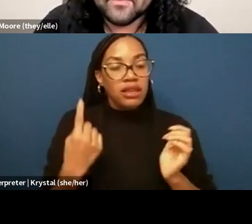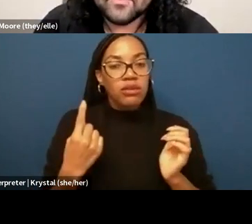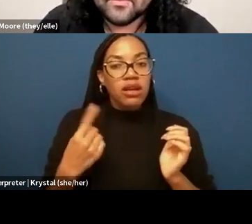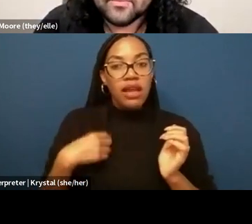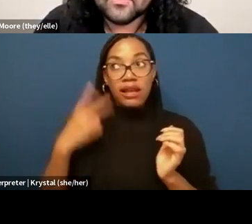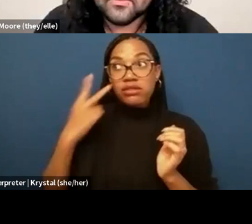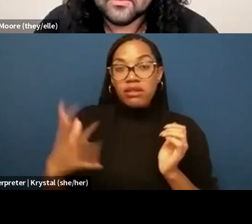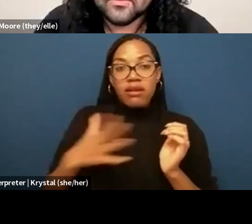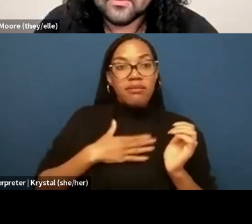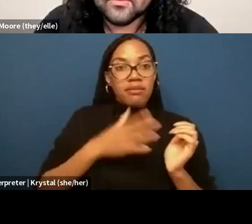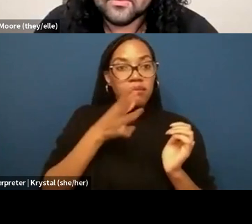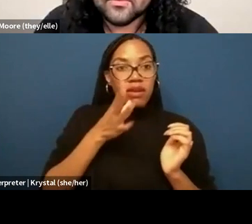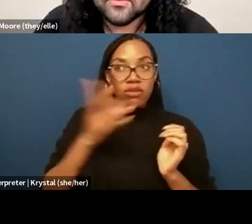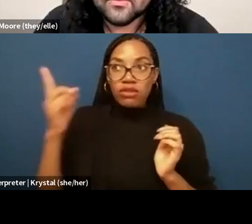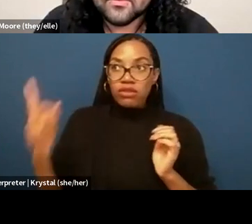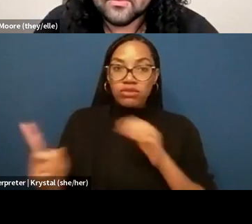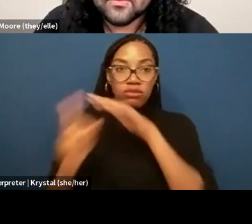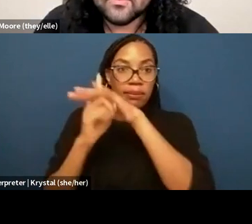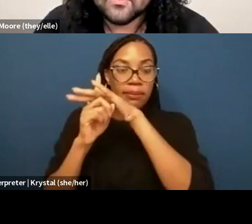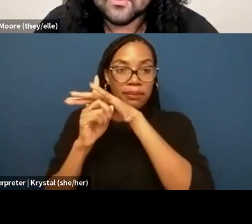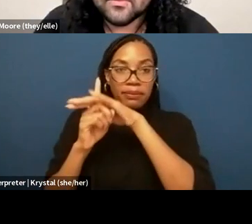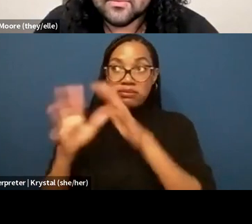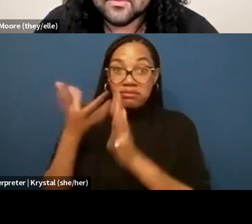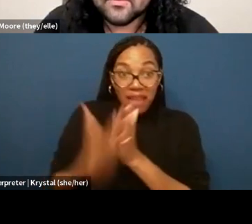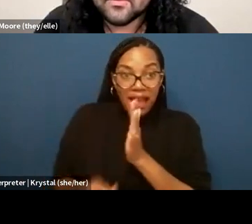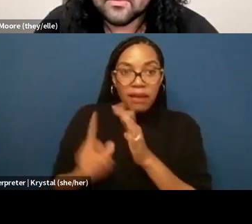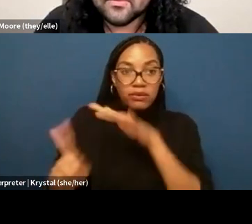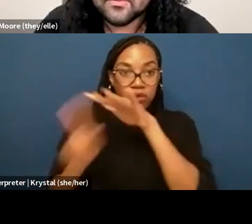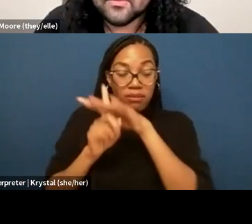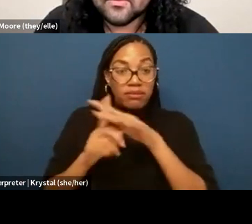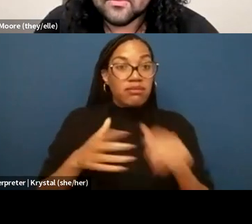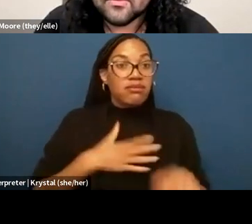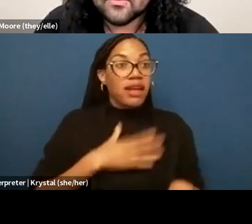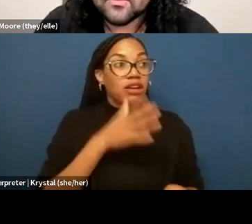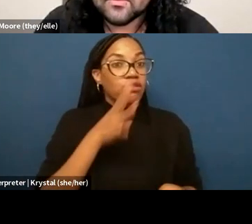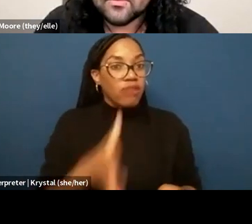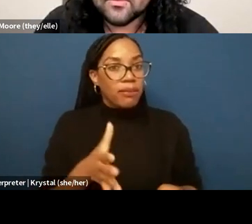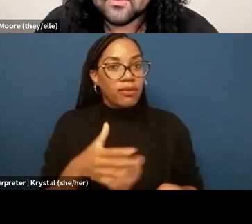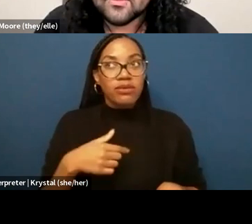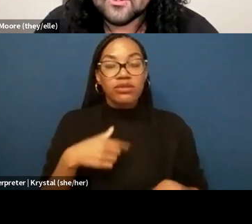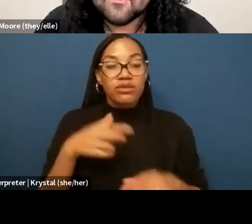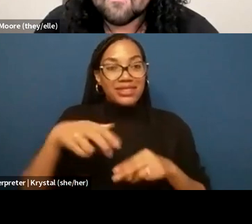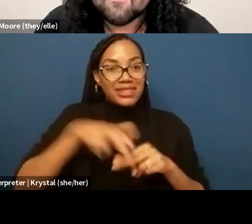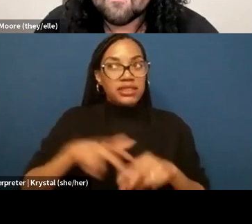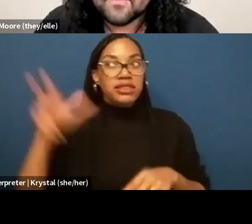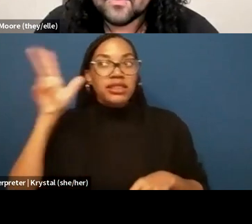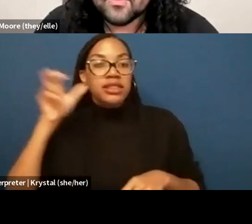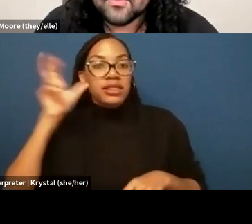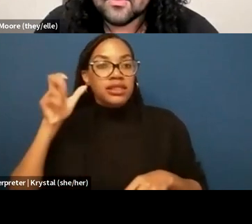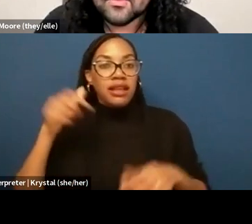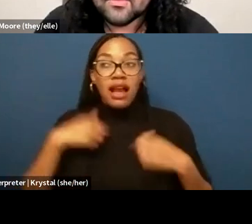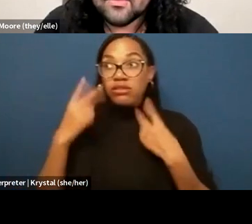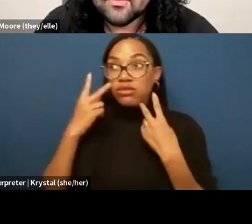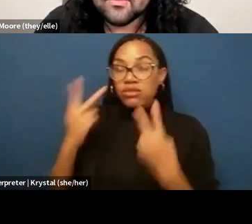mother come to us. And without my grandmother knowing that I was witnessing her presence, my grandmother was hearing